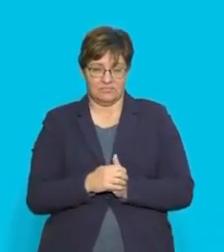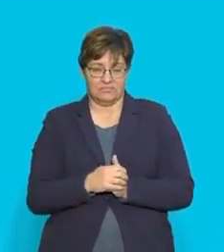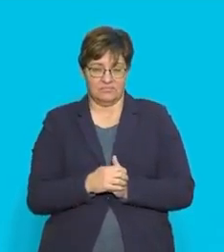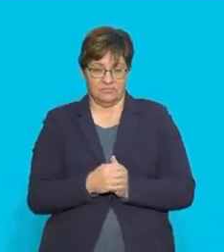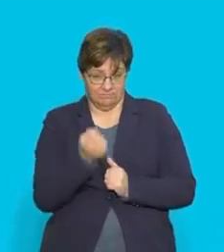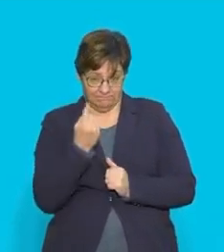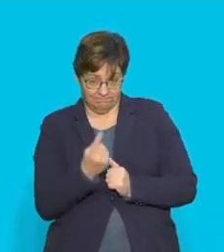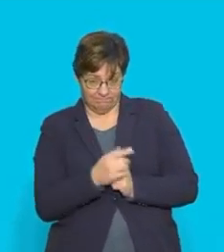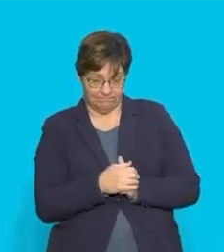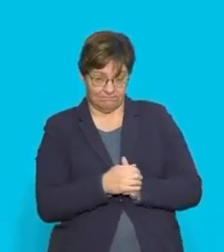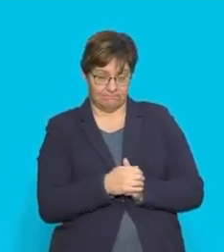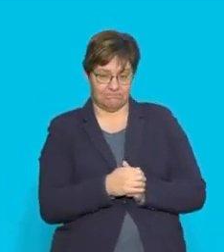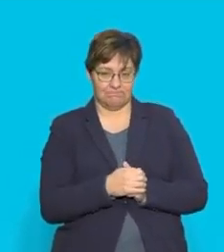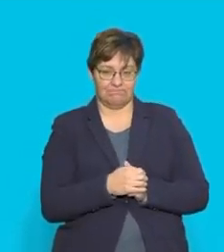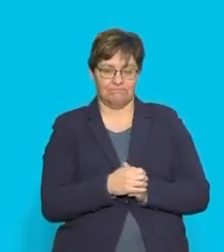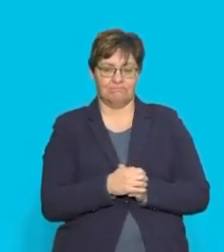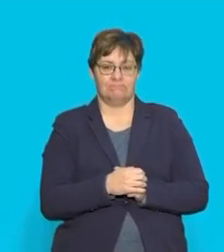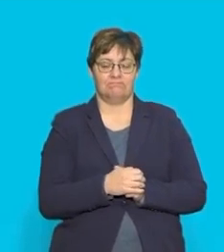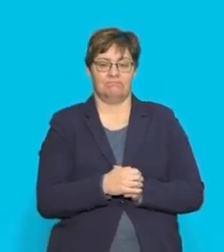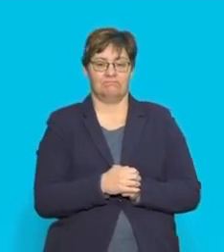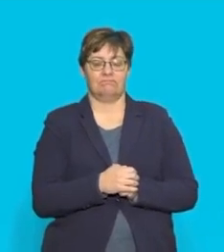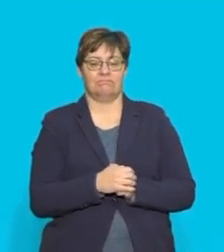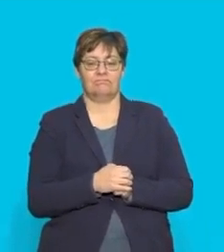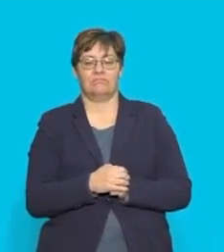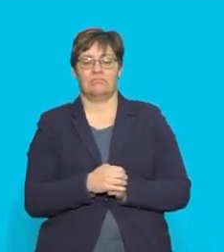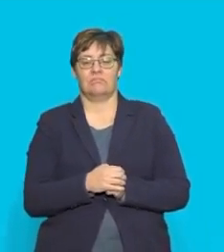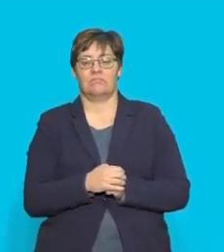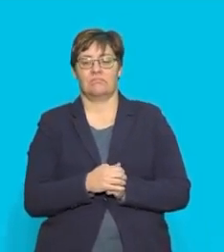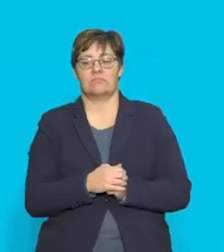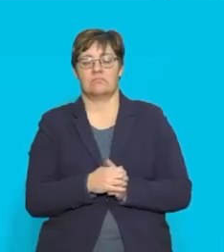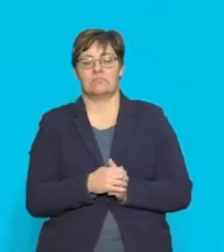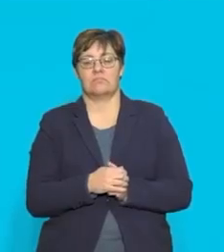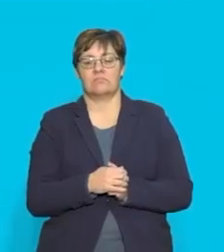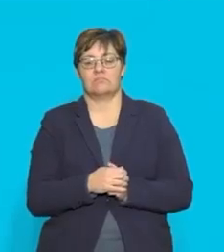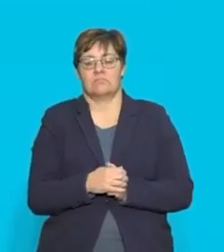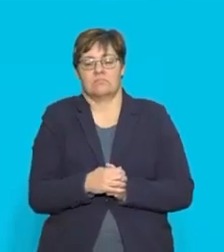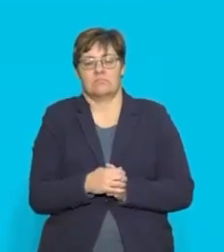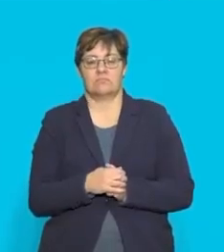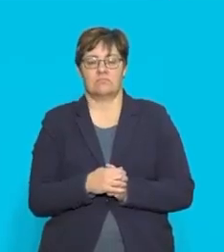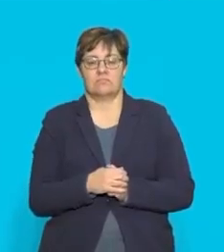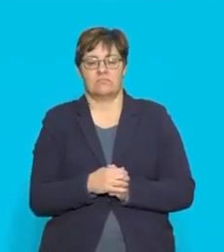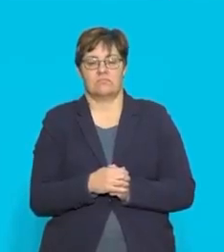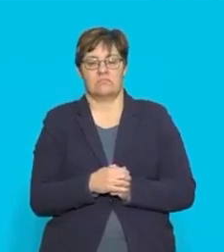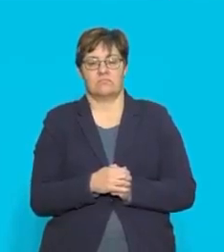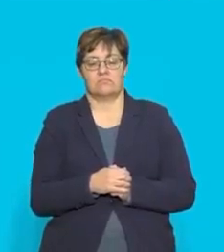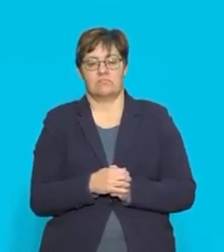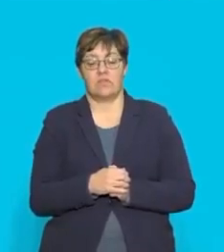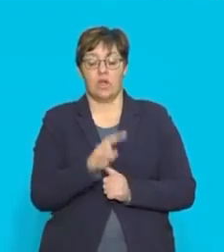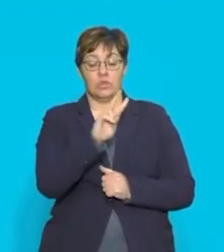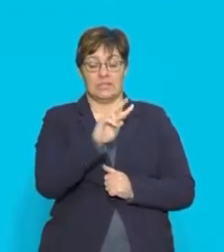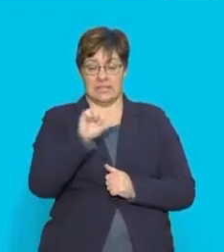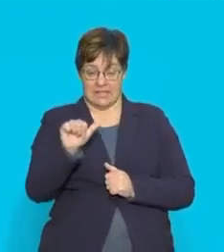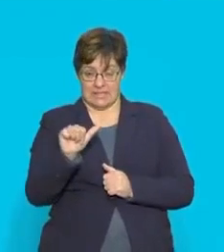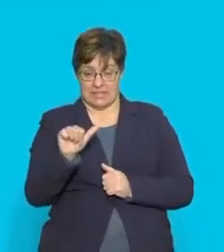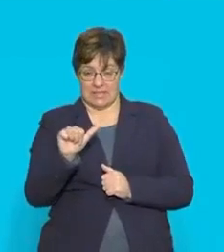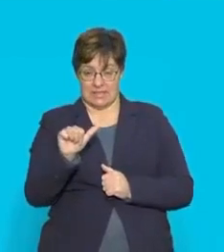together? So this is kind of like, so from our 26 letters,